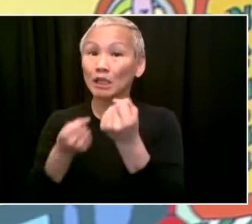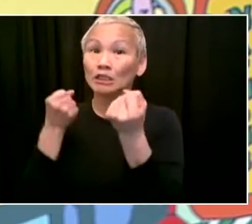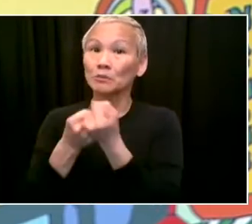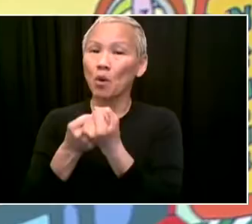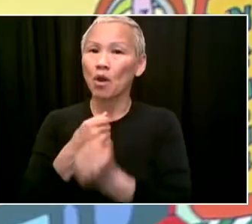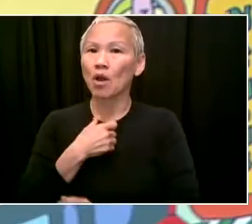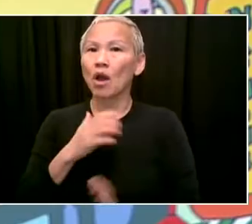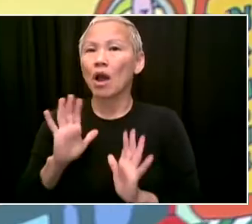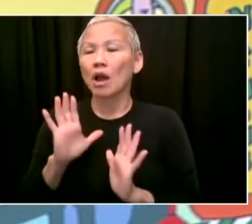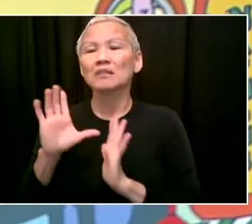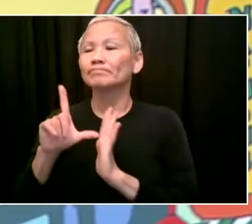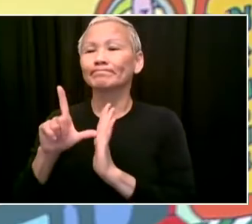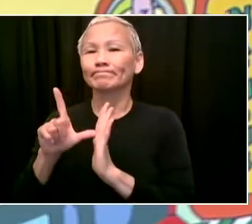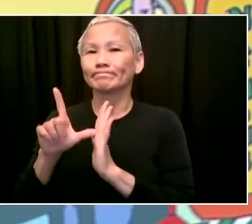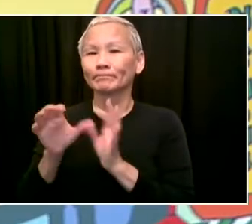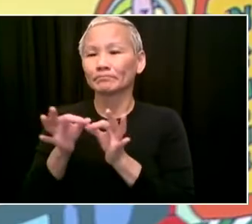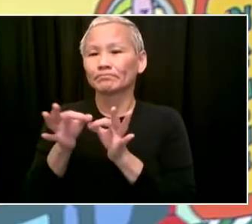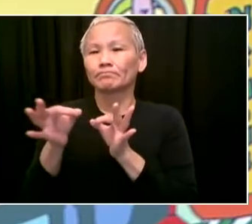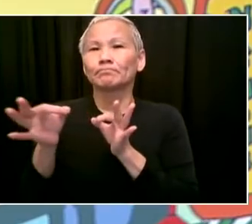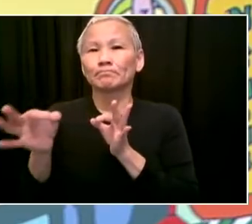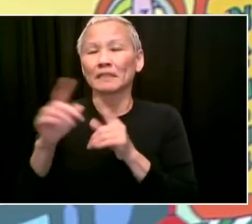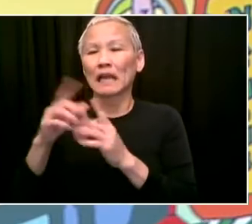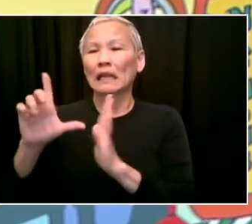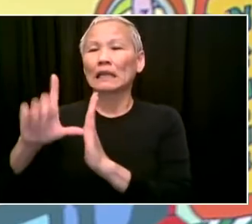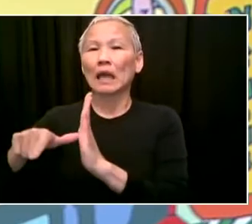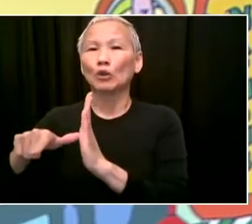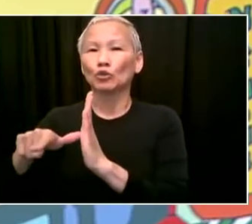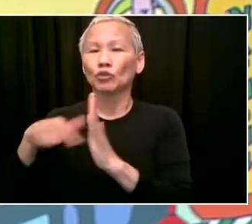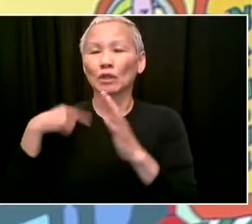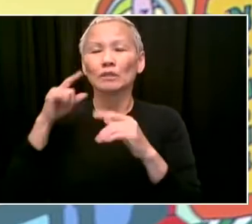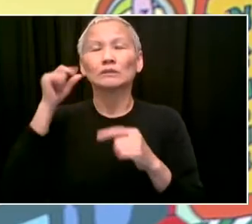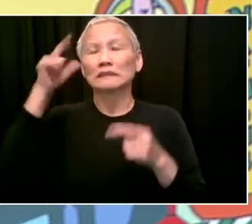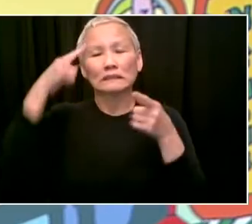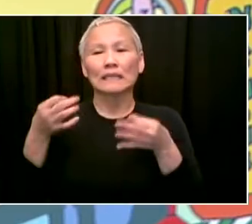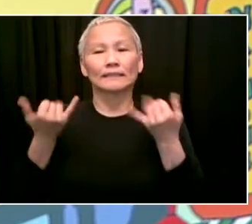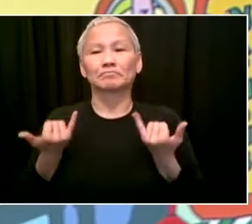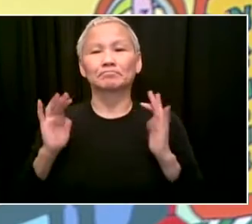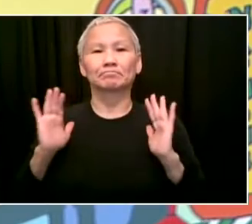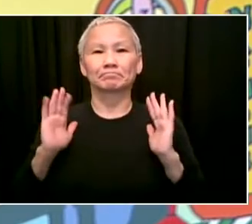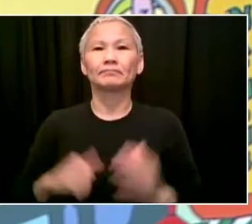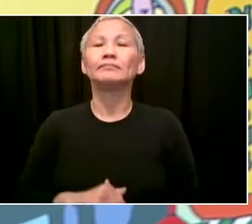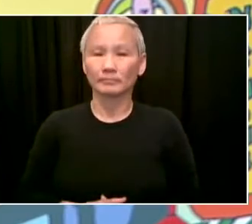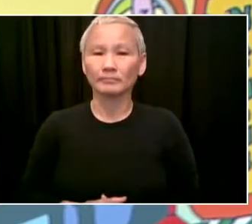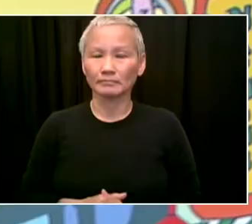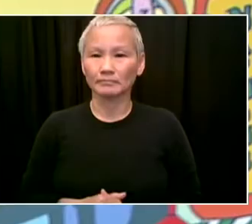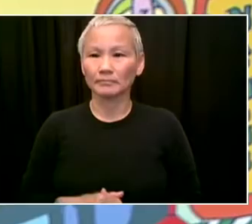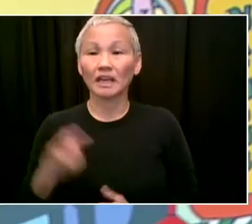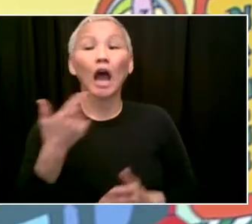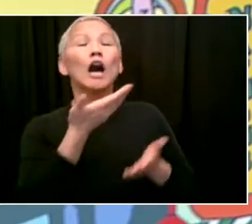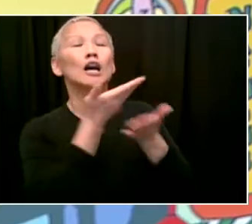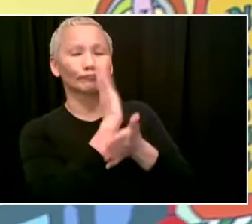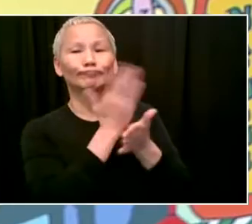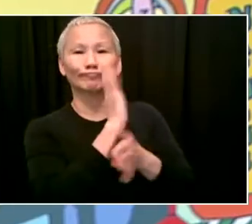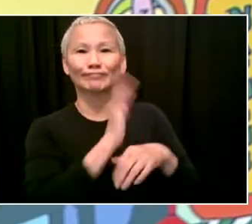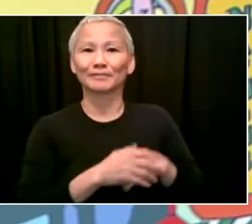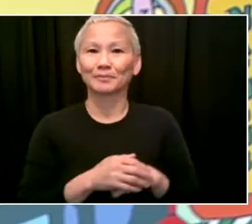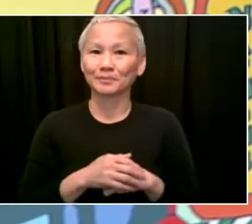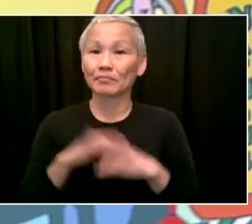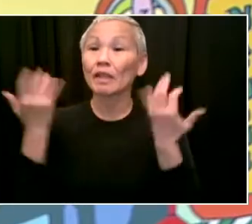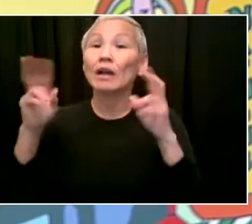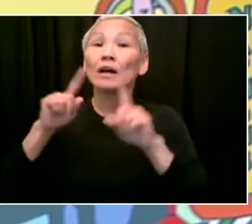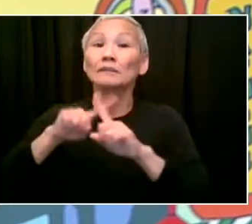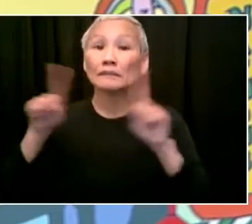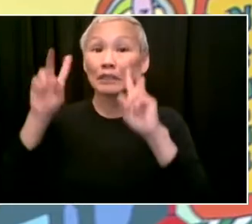this point. Go ahead, Shant. Okay, fair enough. Switching gears, there's a new report in The Intercept